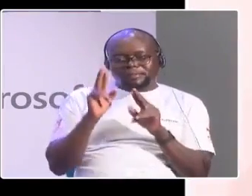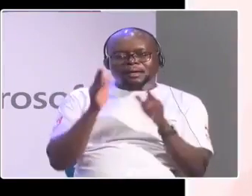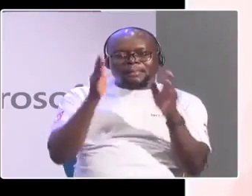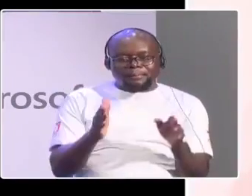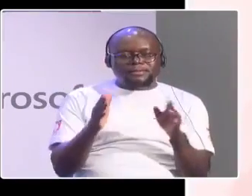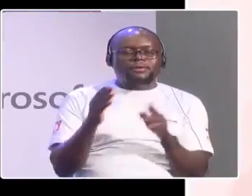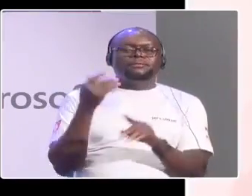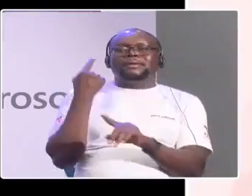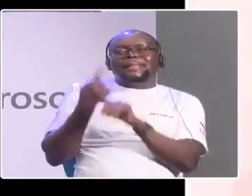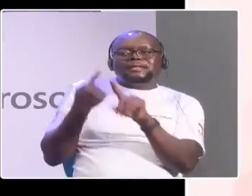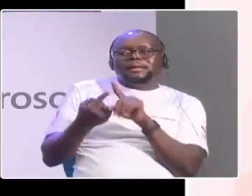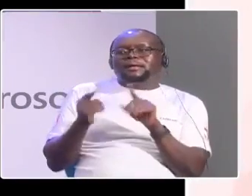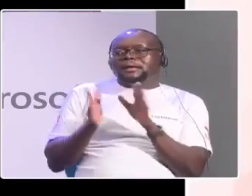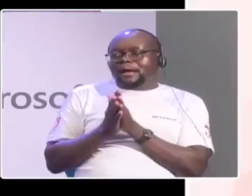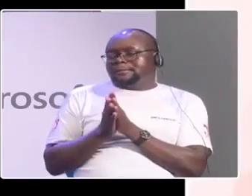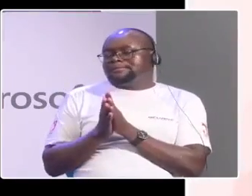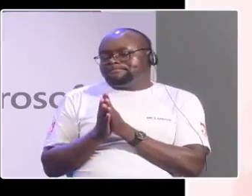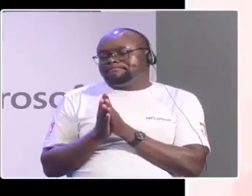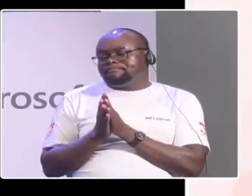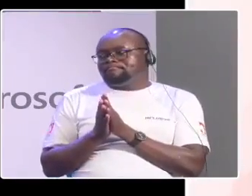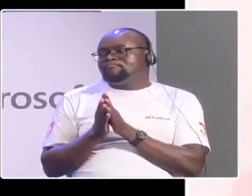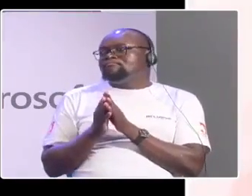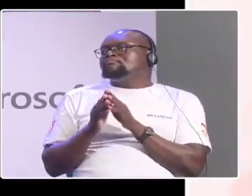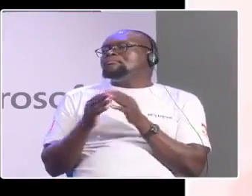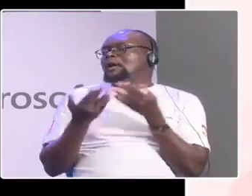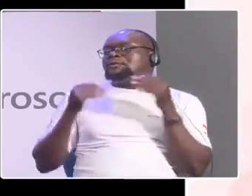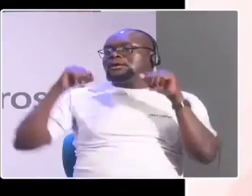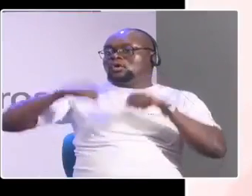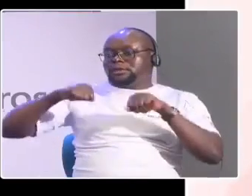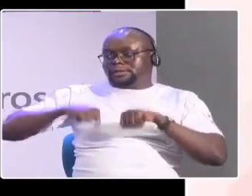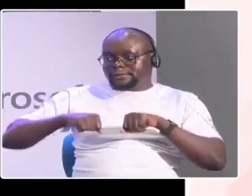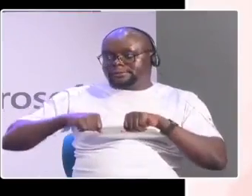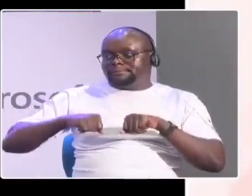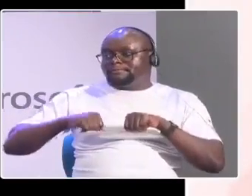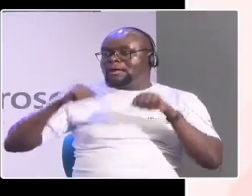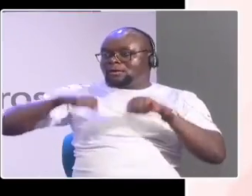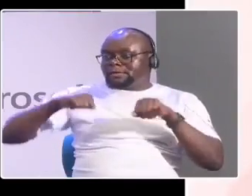their experience, and do it in a consented